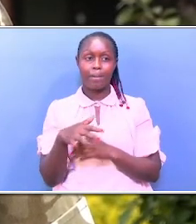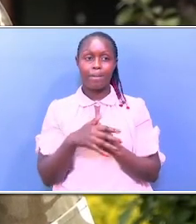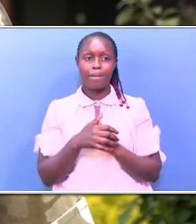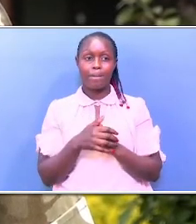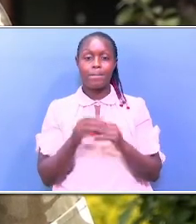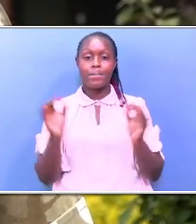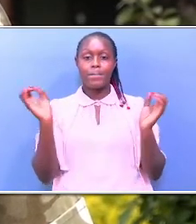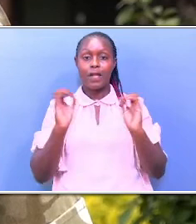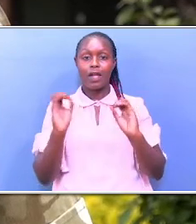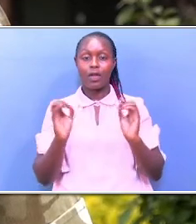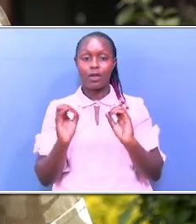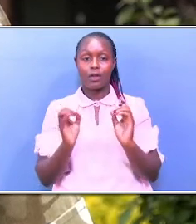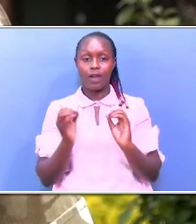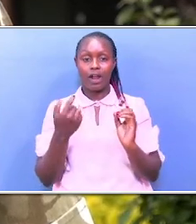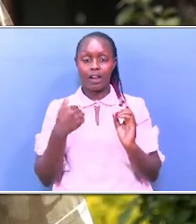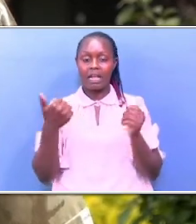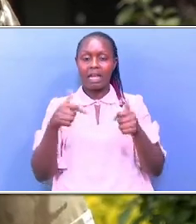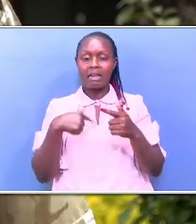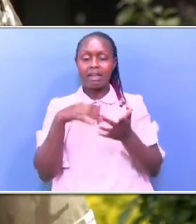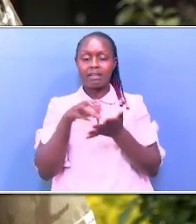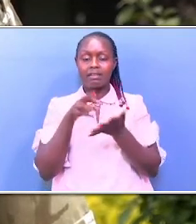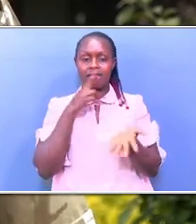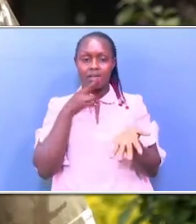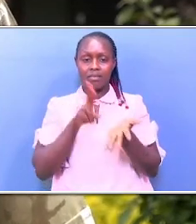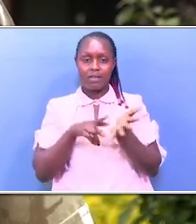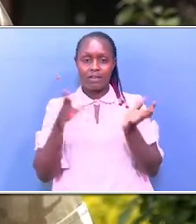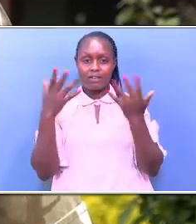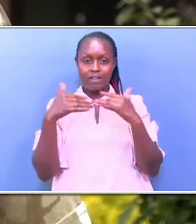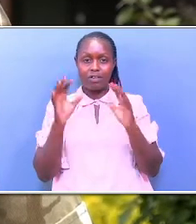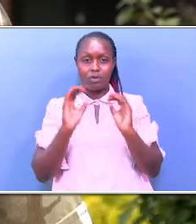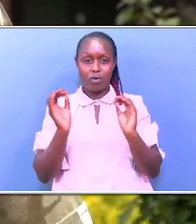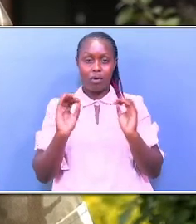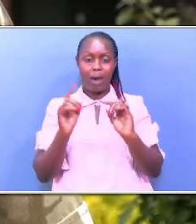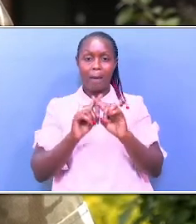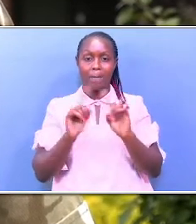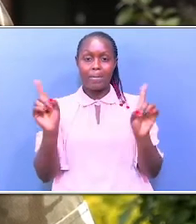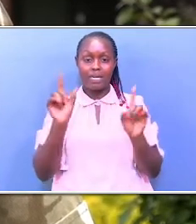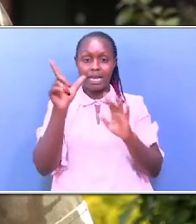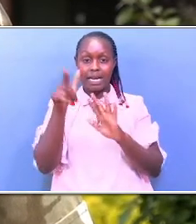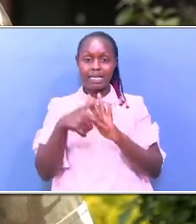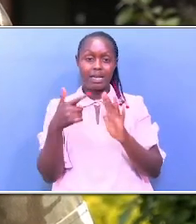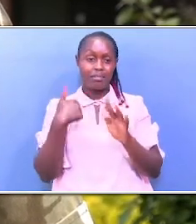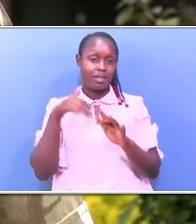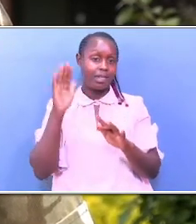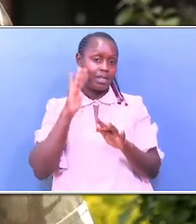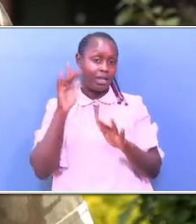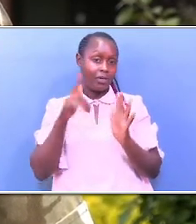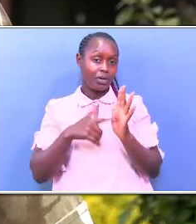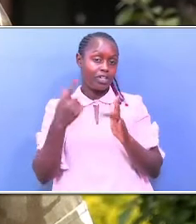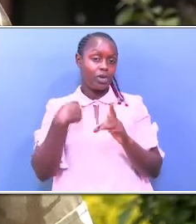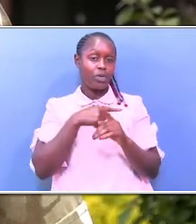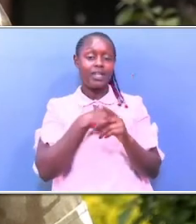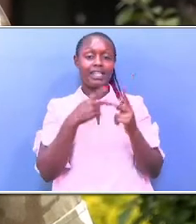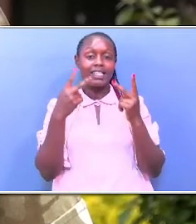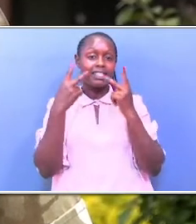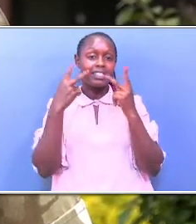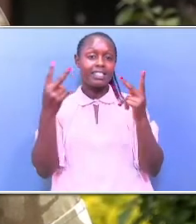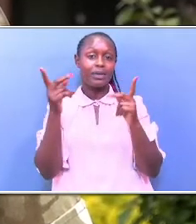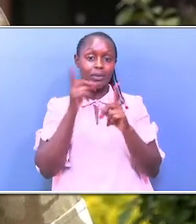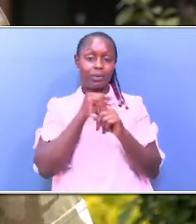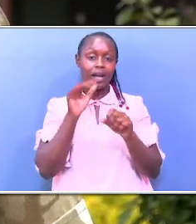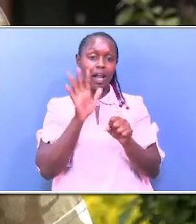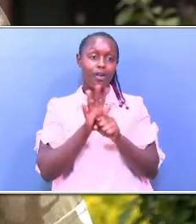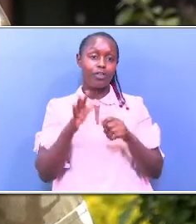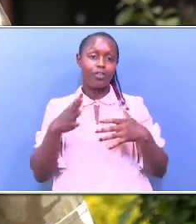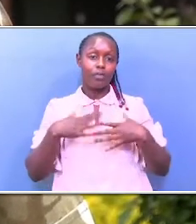no single case has been reported. But what is important to me is we've seen an increase of population